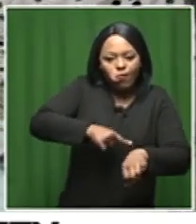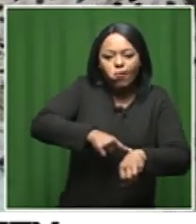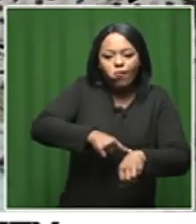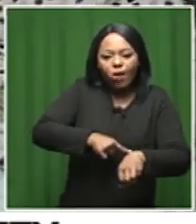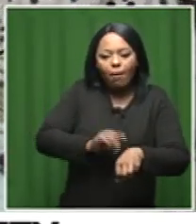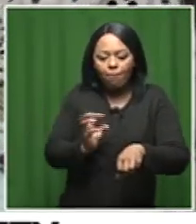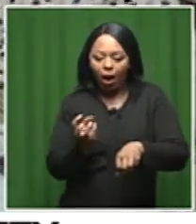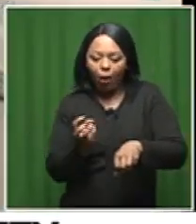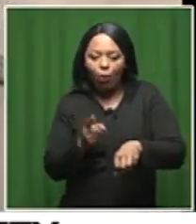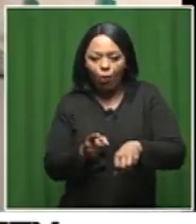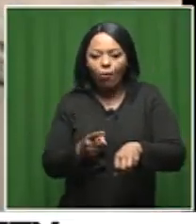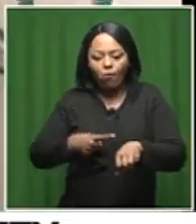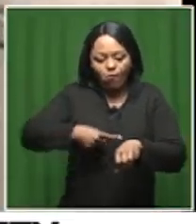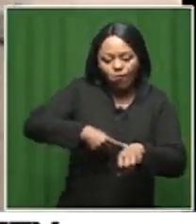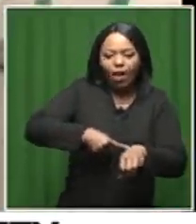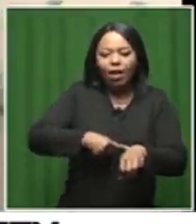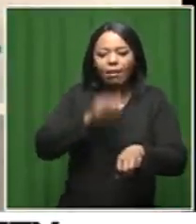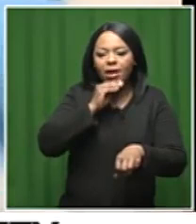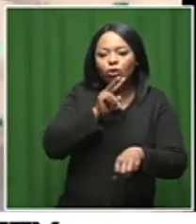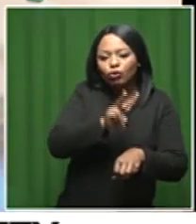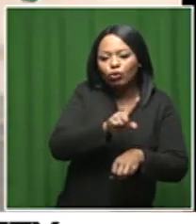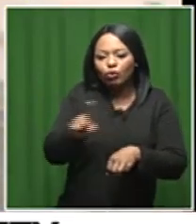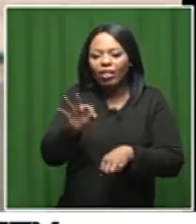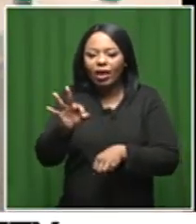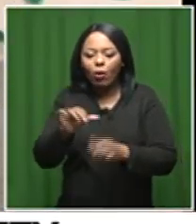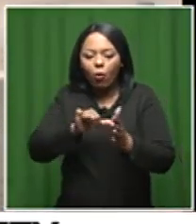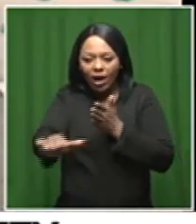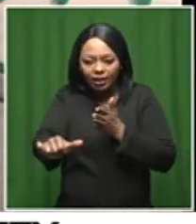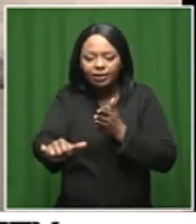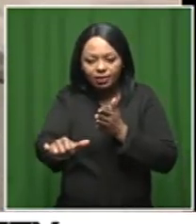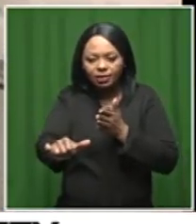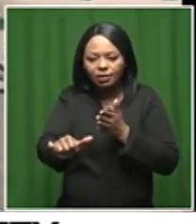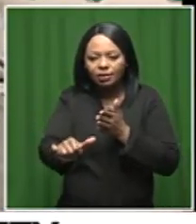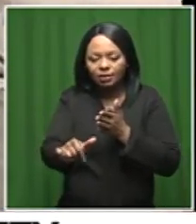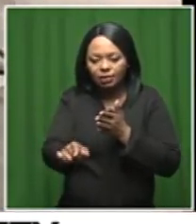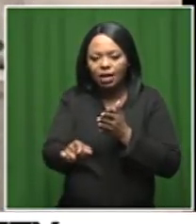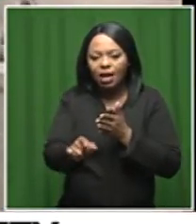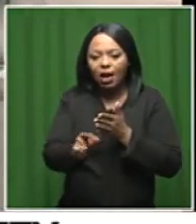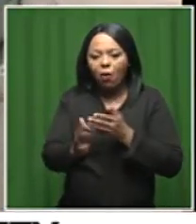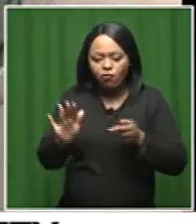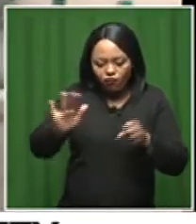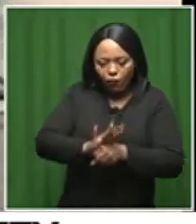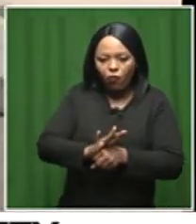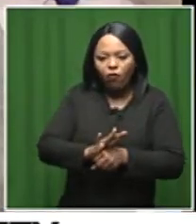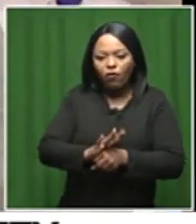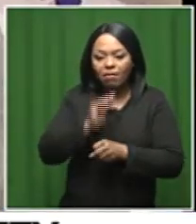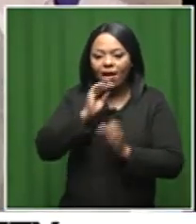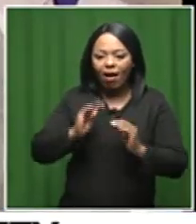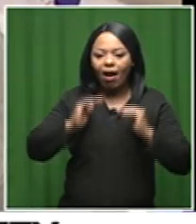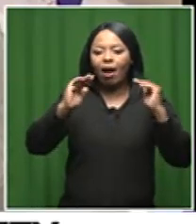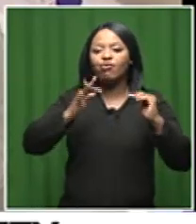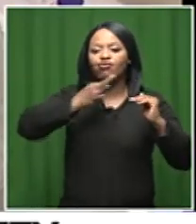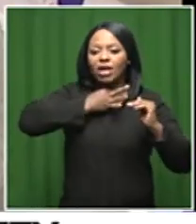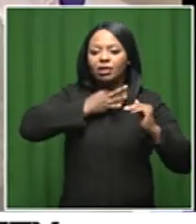marrow. But there is a period of about 2 to 3 weeks until there is engraftment. where there is high risk of